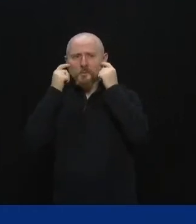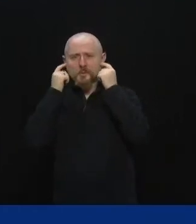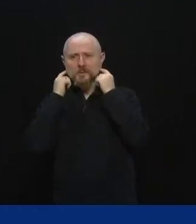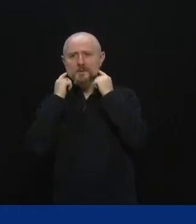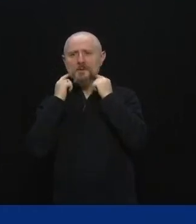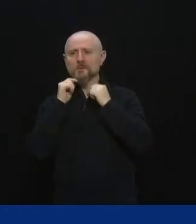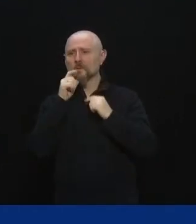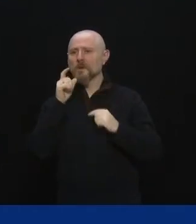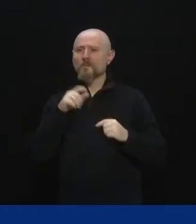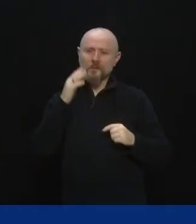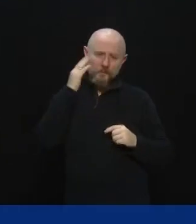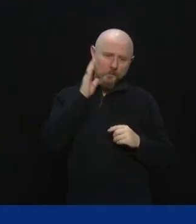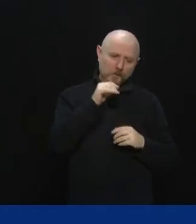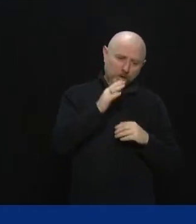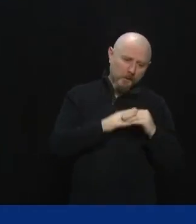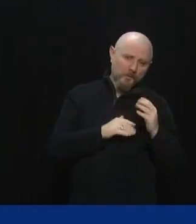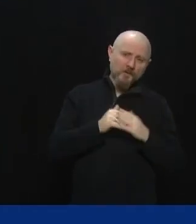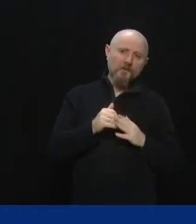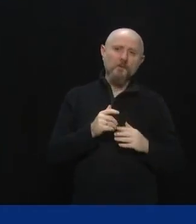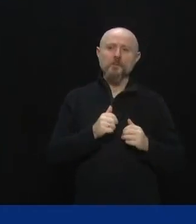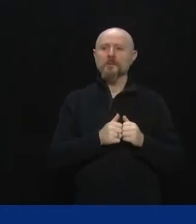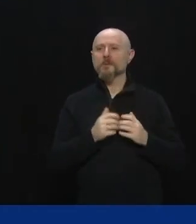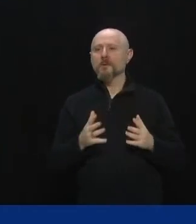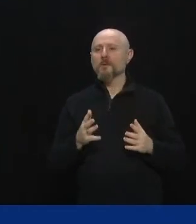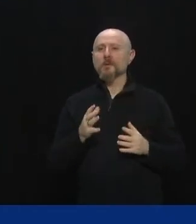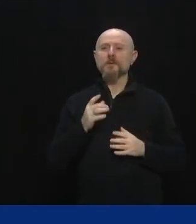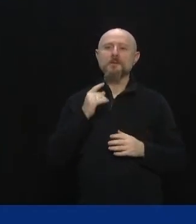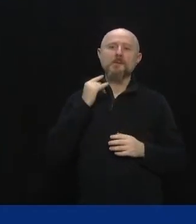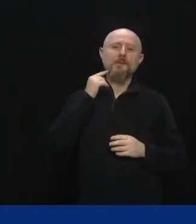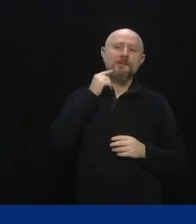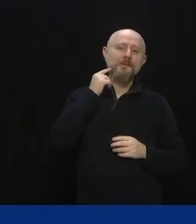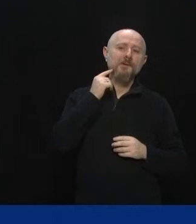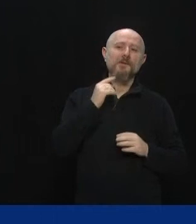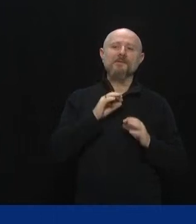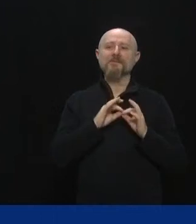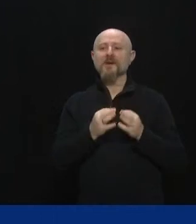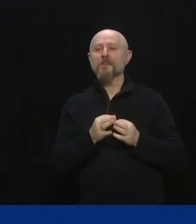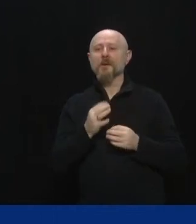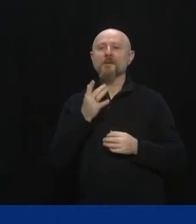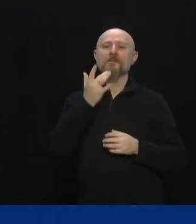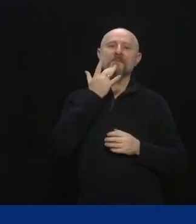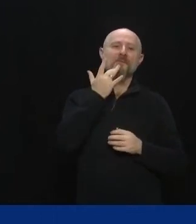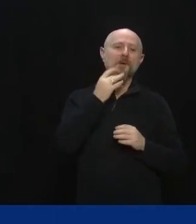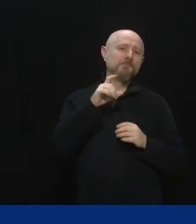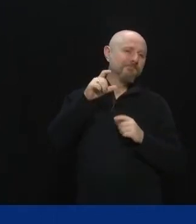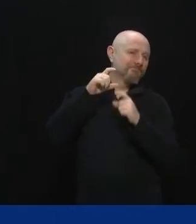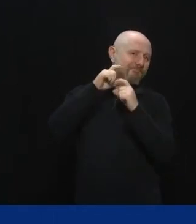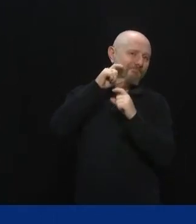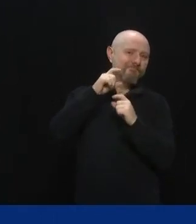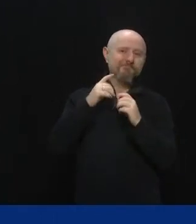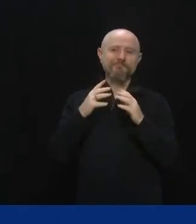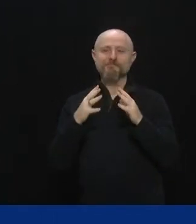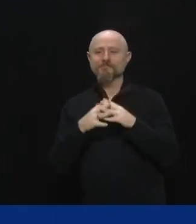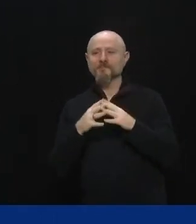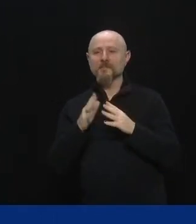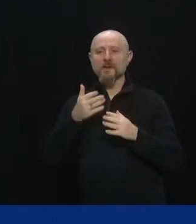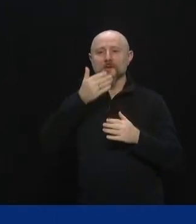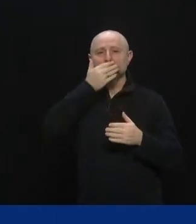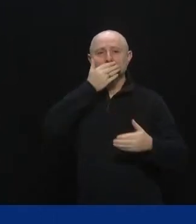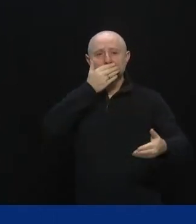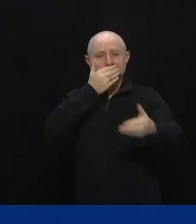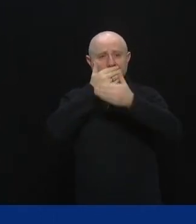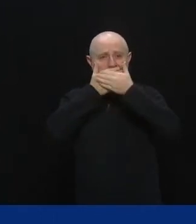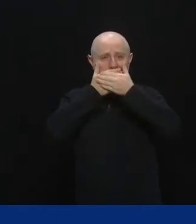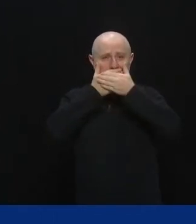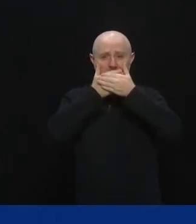don't have like your favorite team's logo on them, but you can put that over it, as I properly demonstrated a few weeks ago. So just be